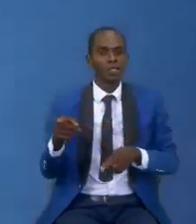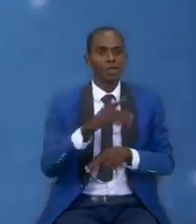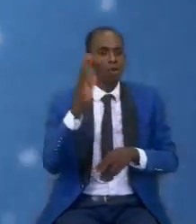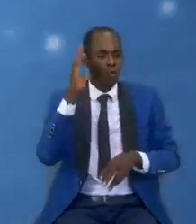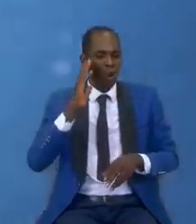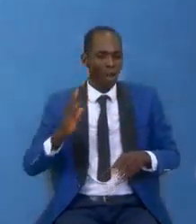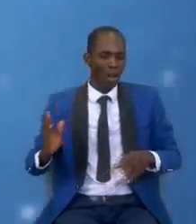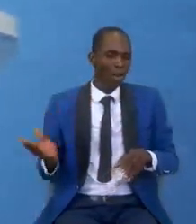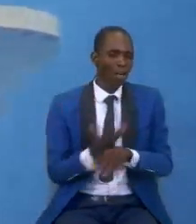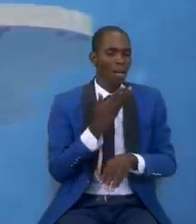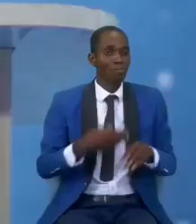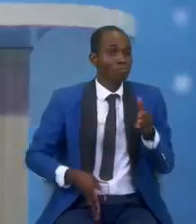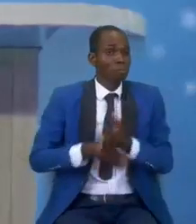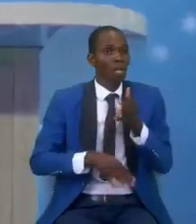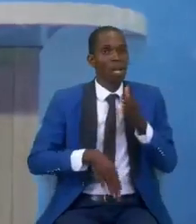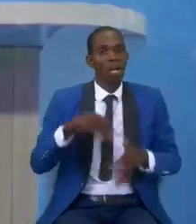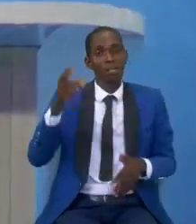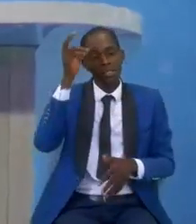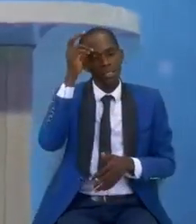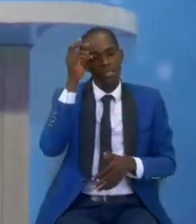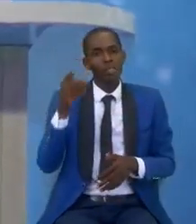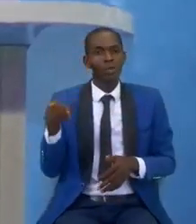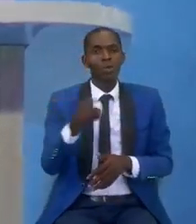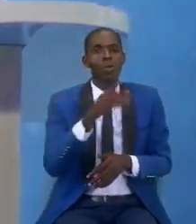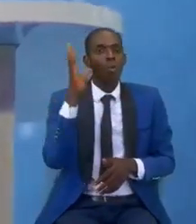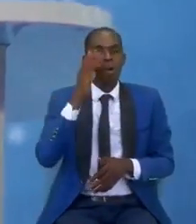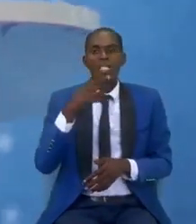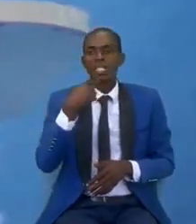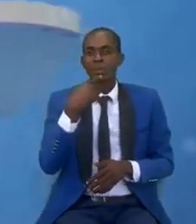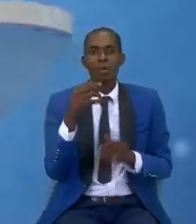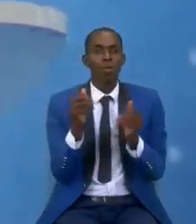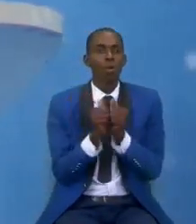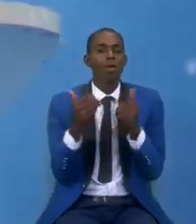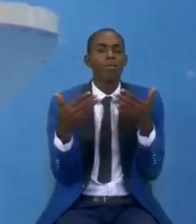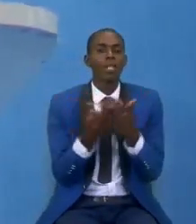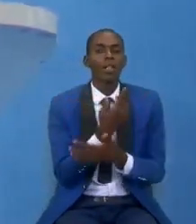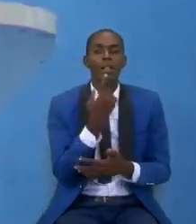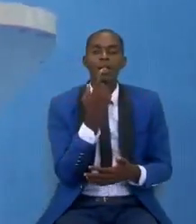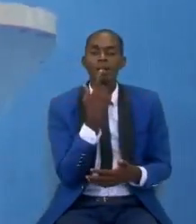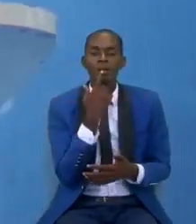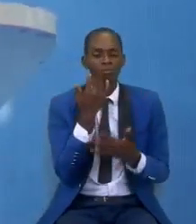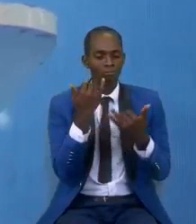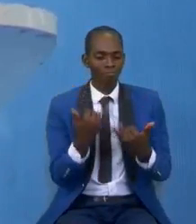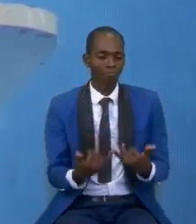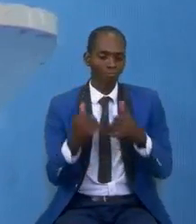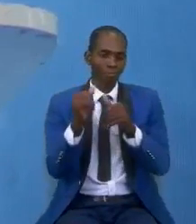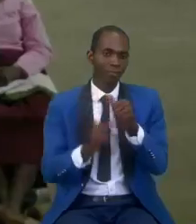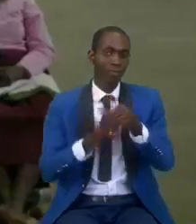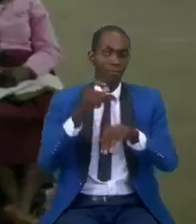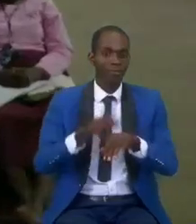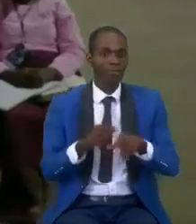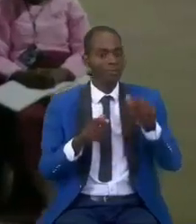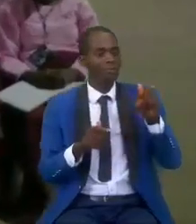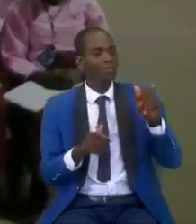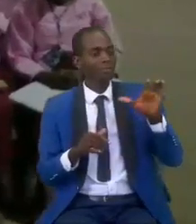tongues. Now, every time GCK shout, GCK miracle,